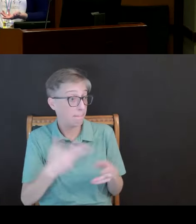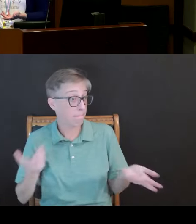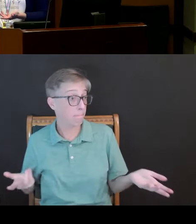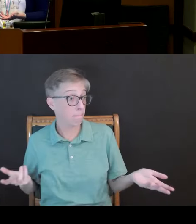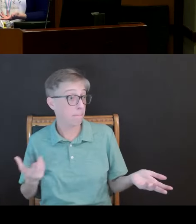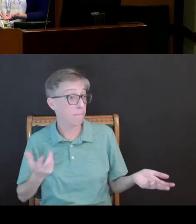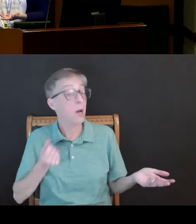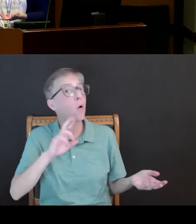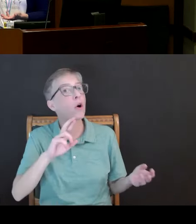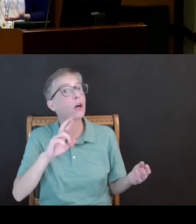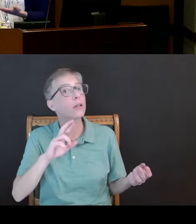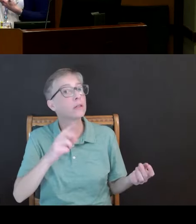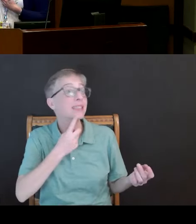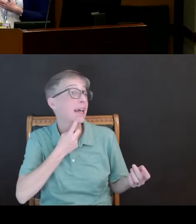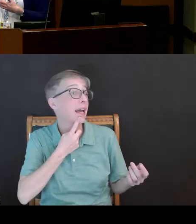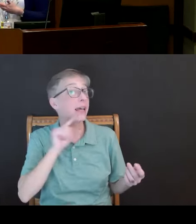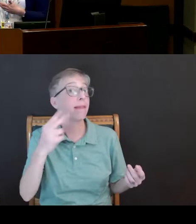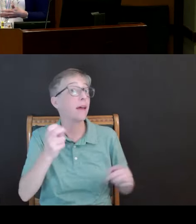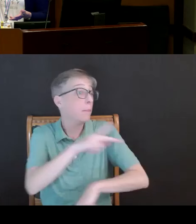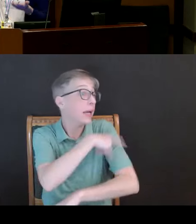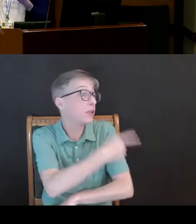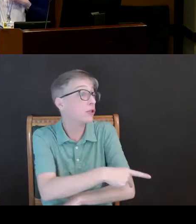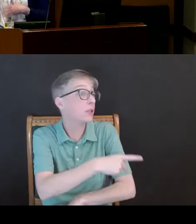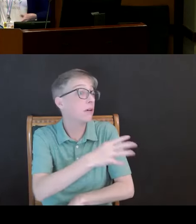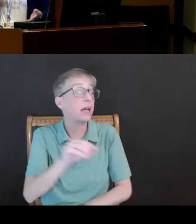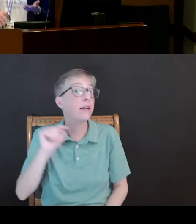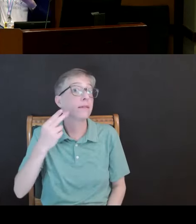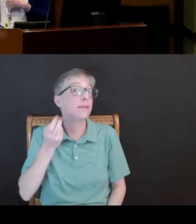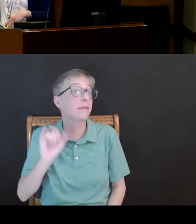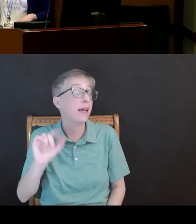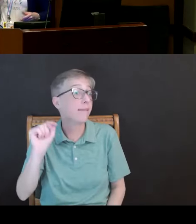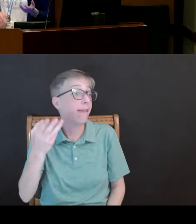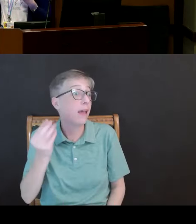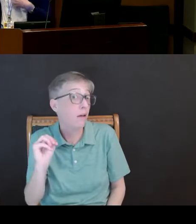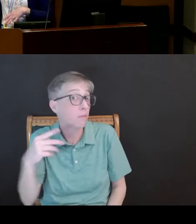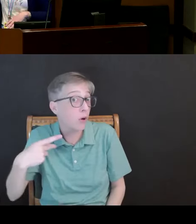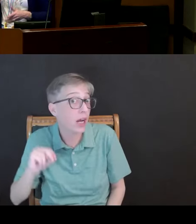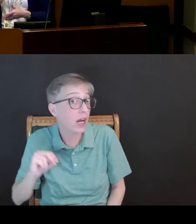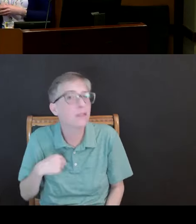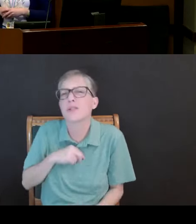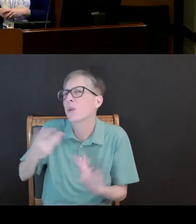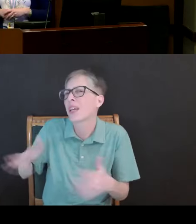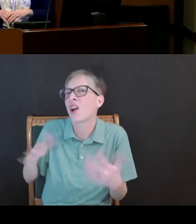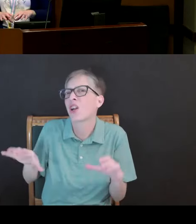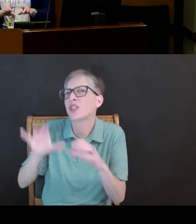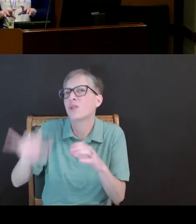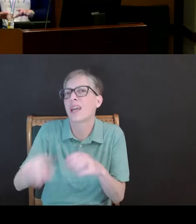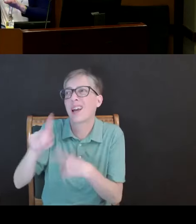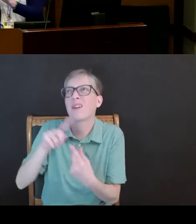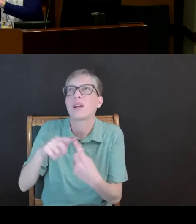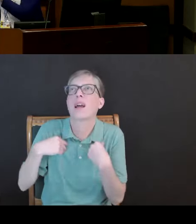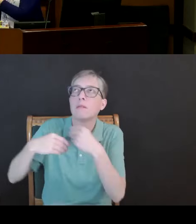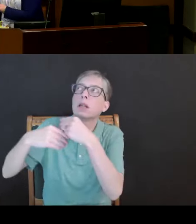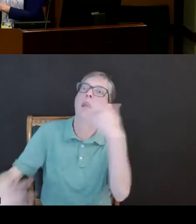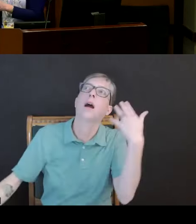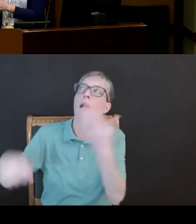and name and pronouns? A lot of times that's what nurses already do. It's already kind of like in our system. When you have like 500 notes to write in a day, the